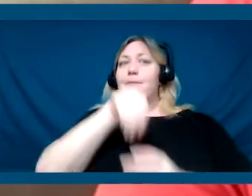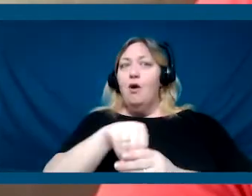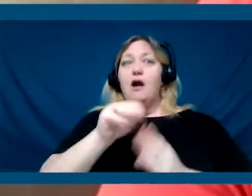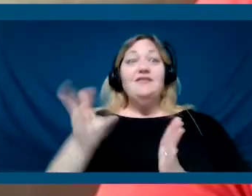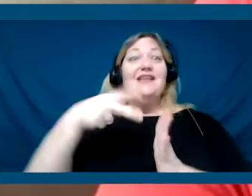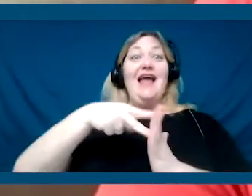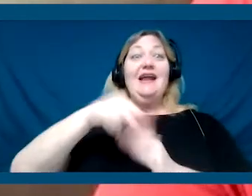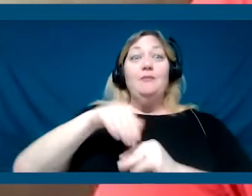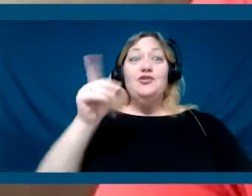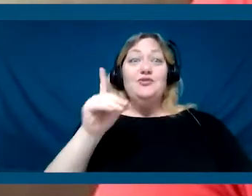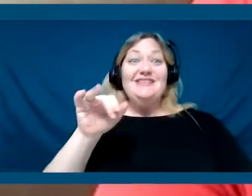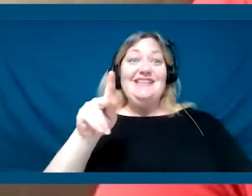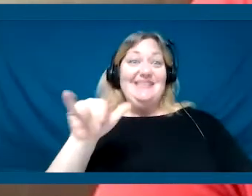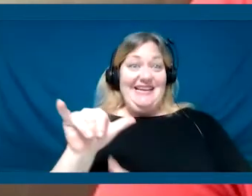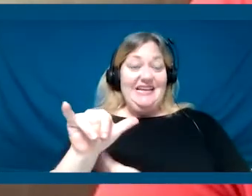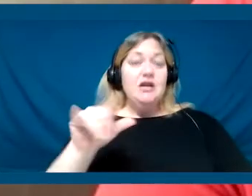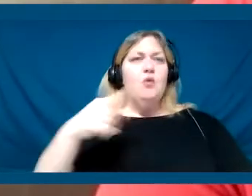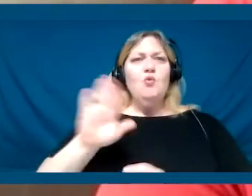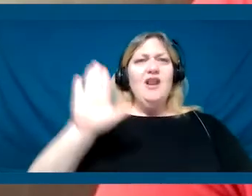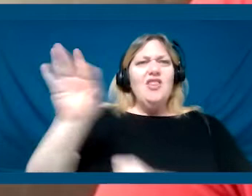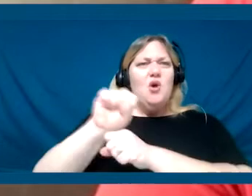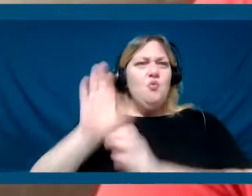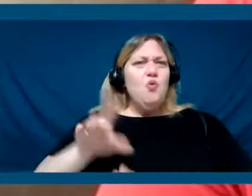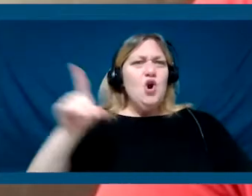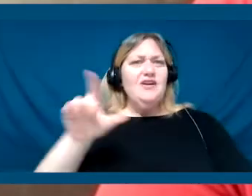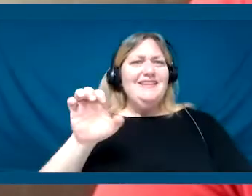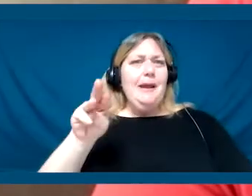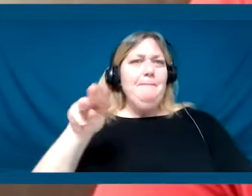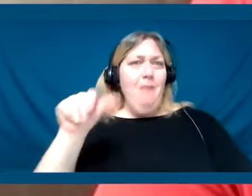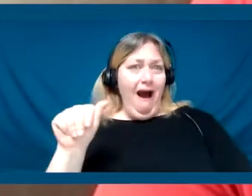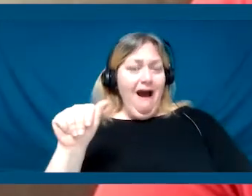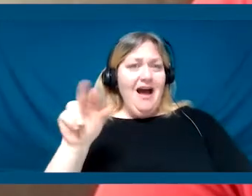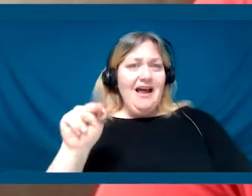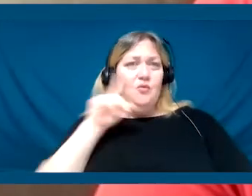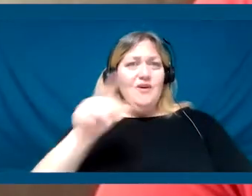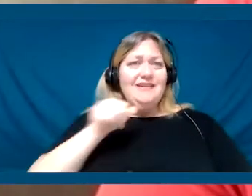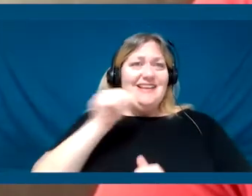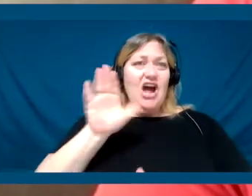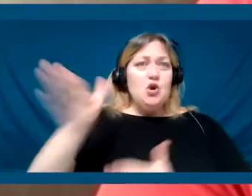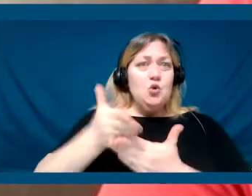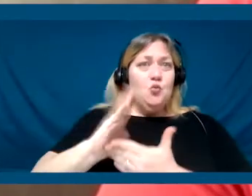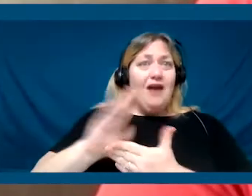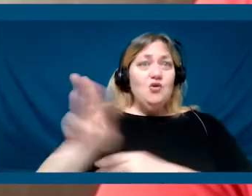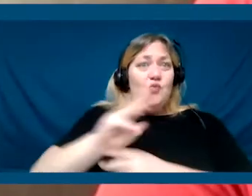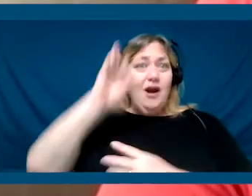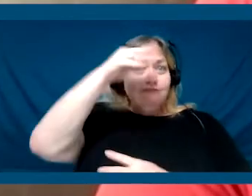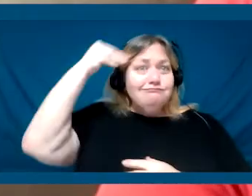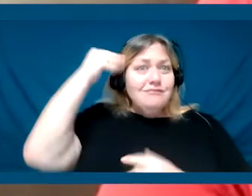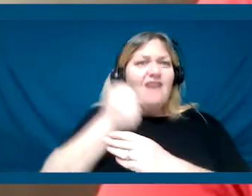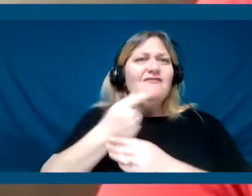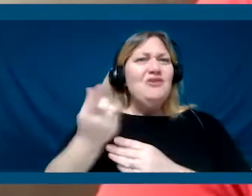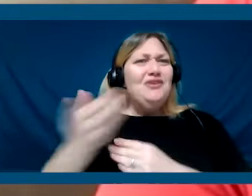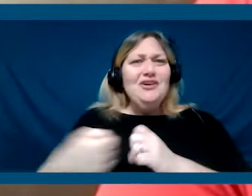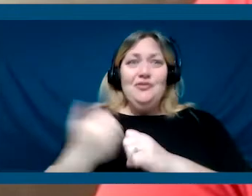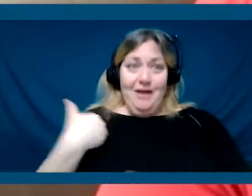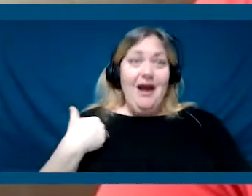up to Disney when one of their workers, Iman, was denied her right to wear a hijab quite a few years